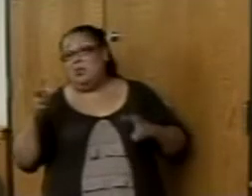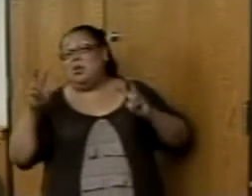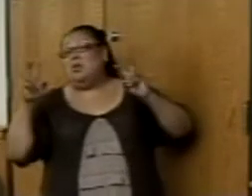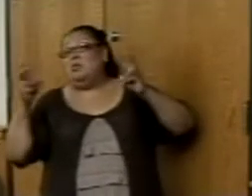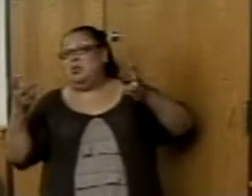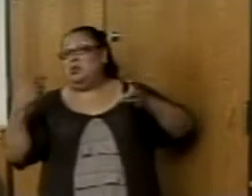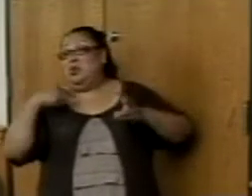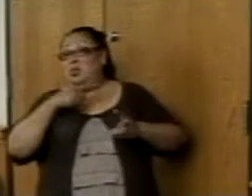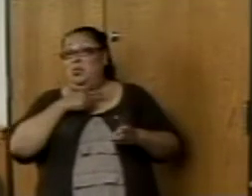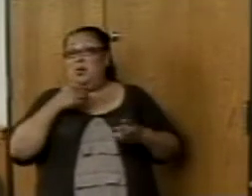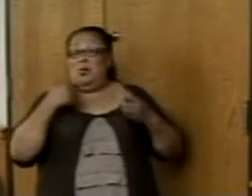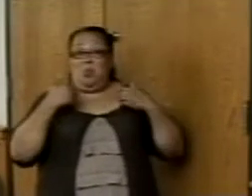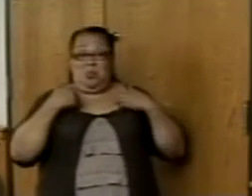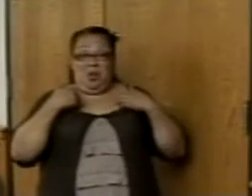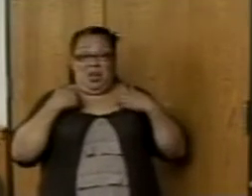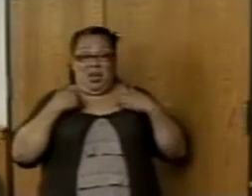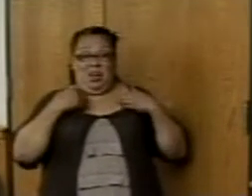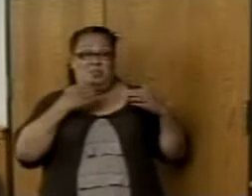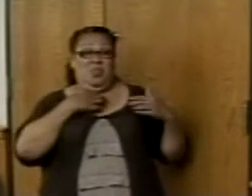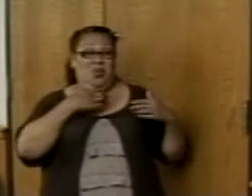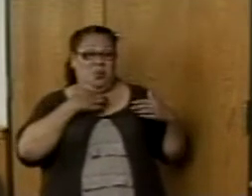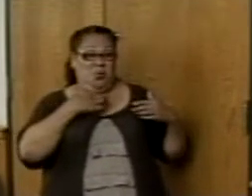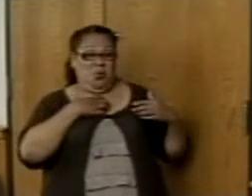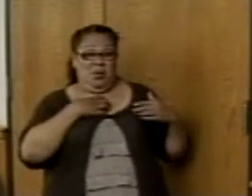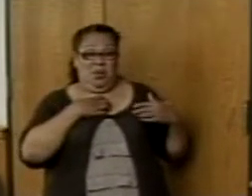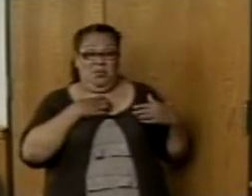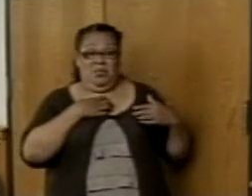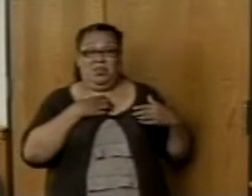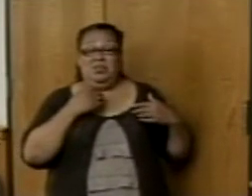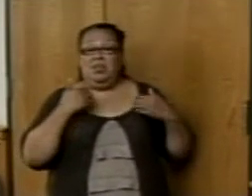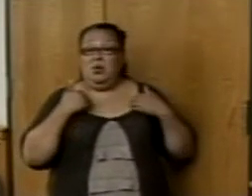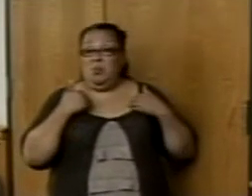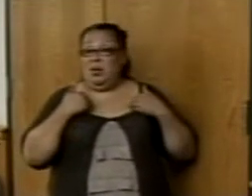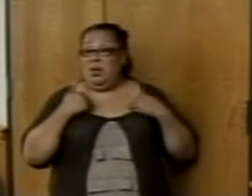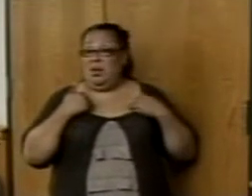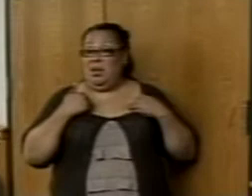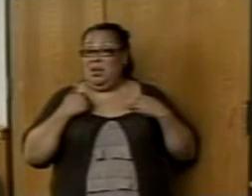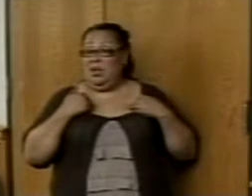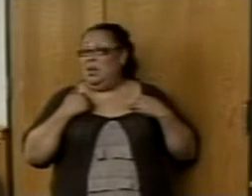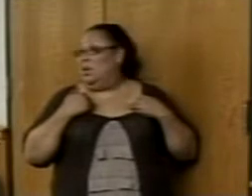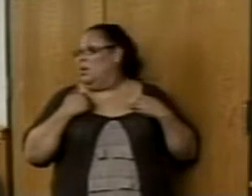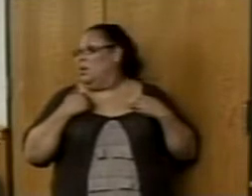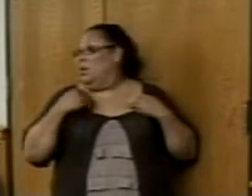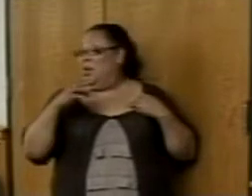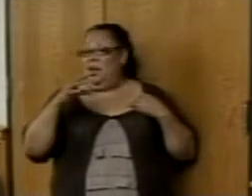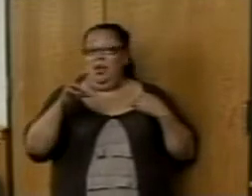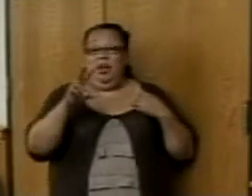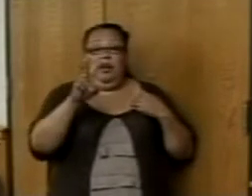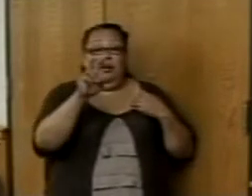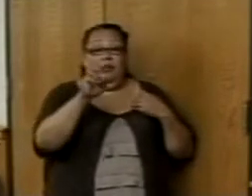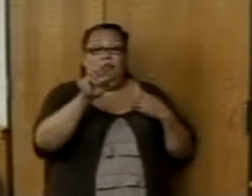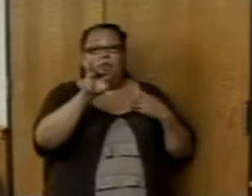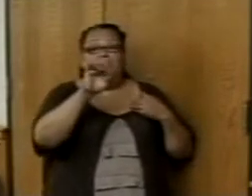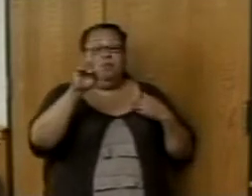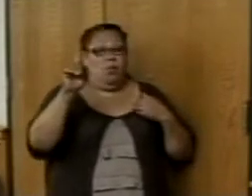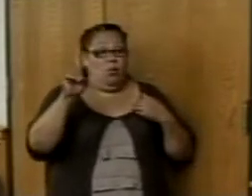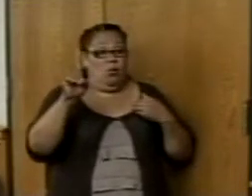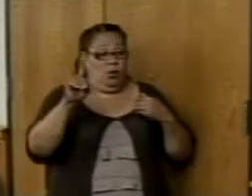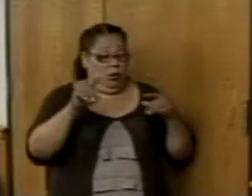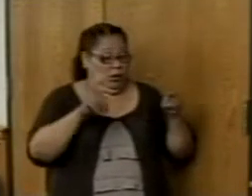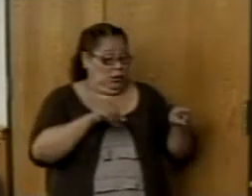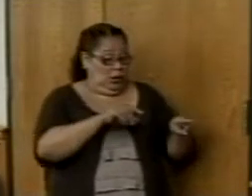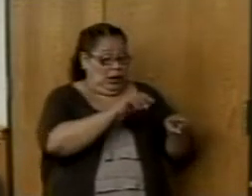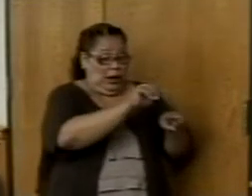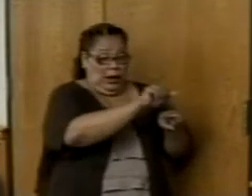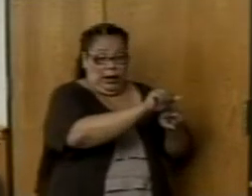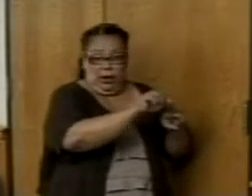have is that the level 2 grievance response that we received from Mr. Haynes is void of the issue of getting to point A to point